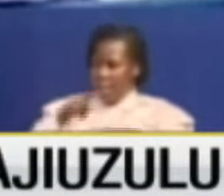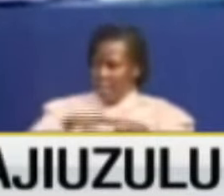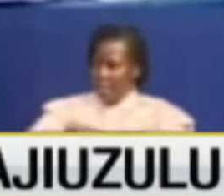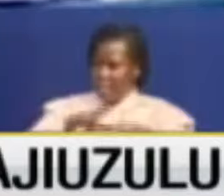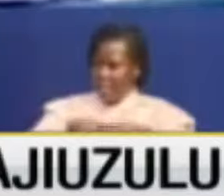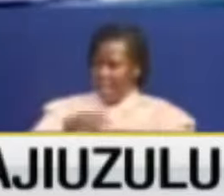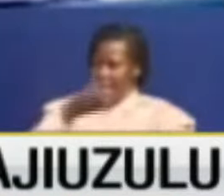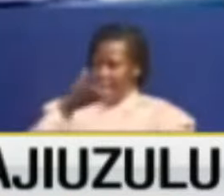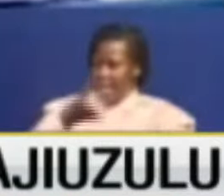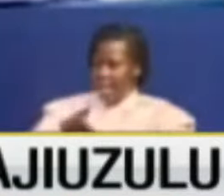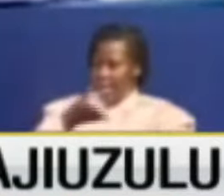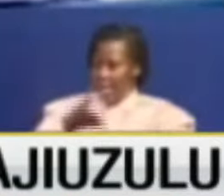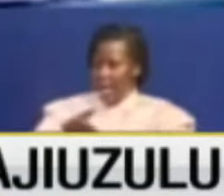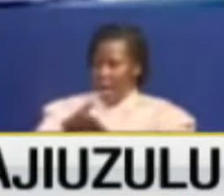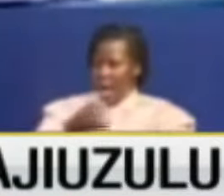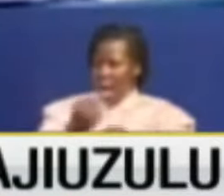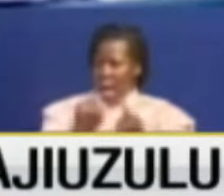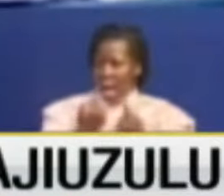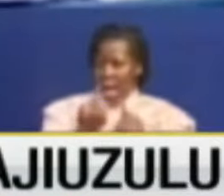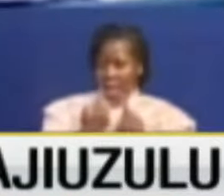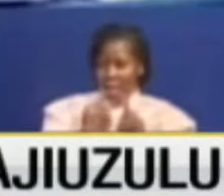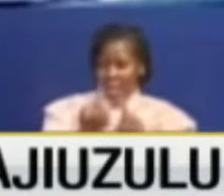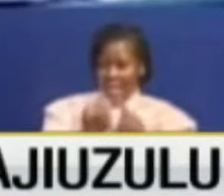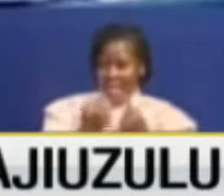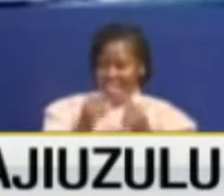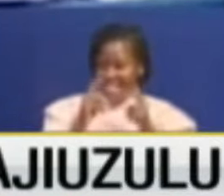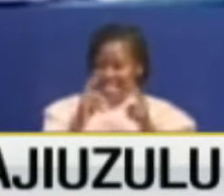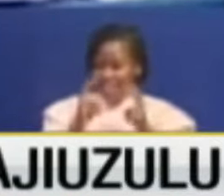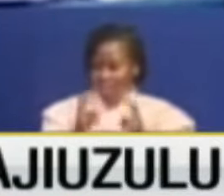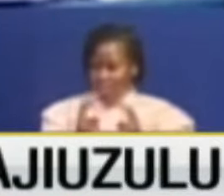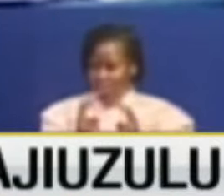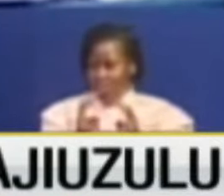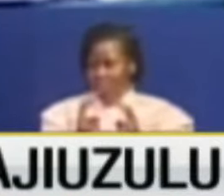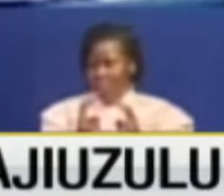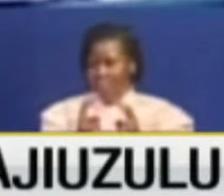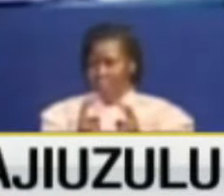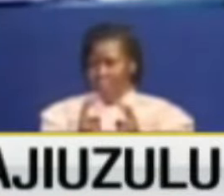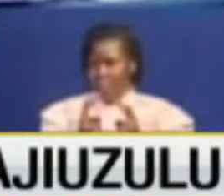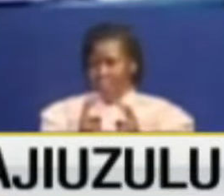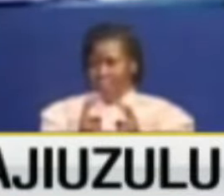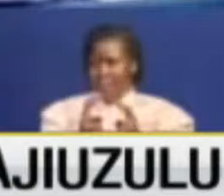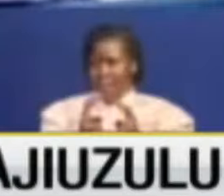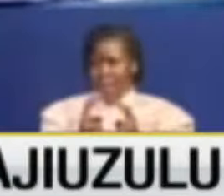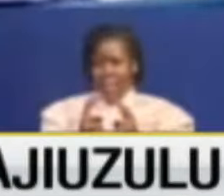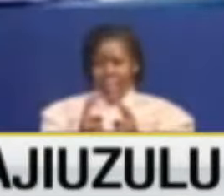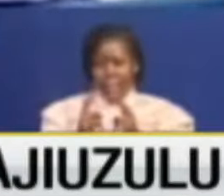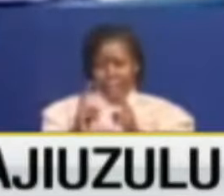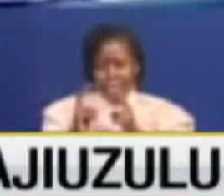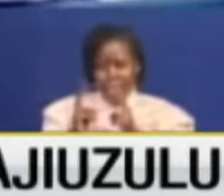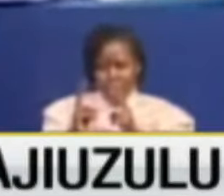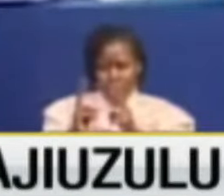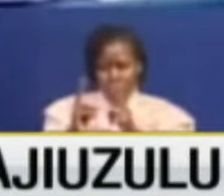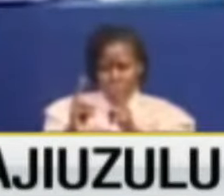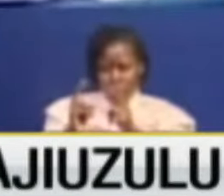here debating that motion, the mover of the present